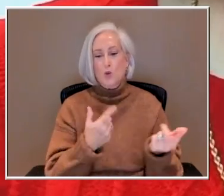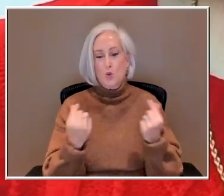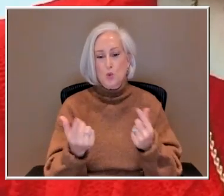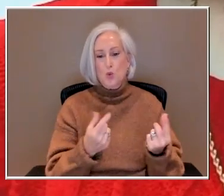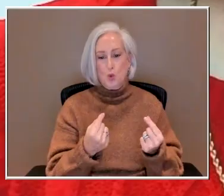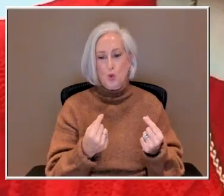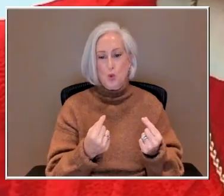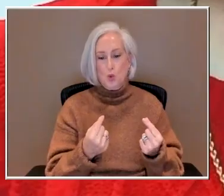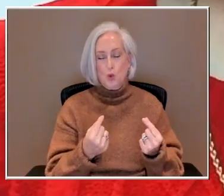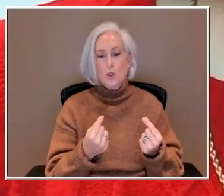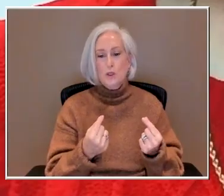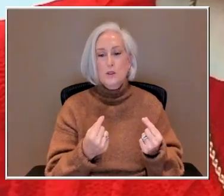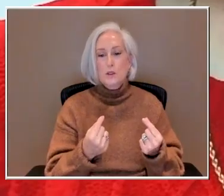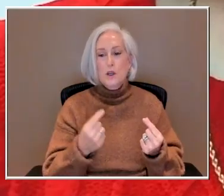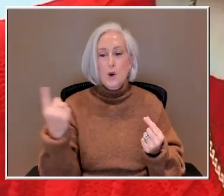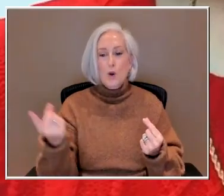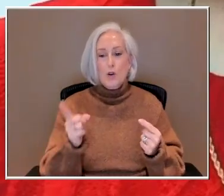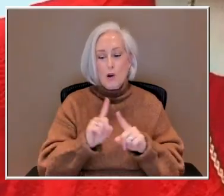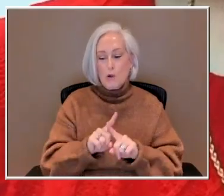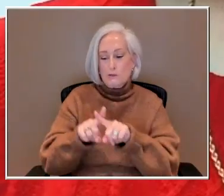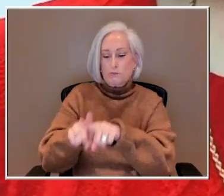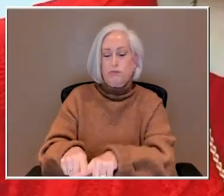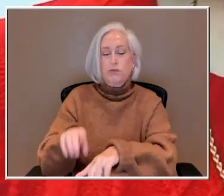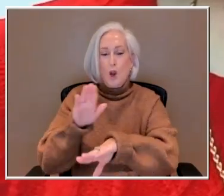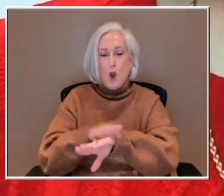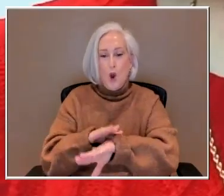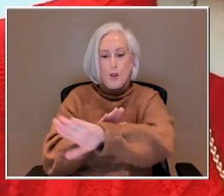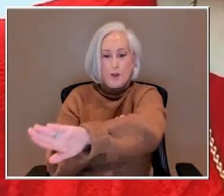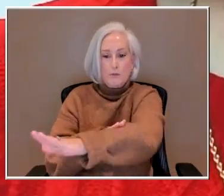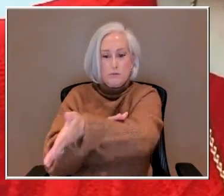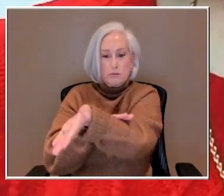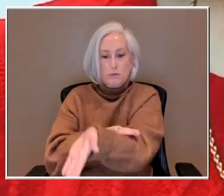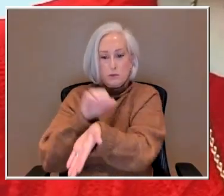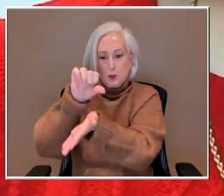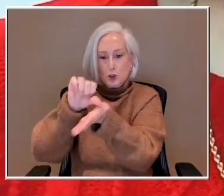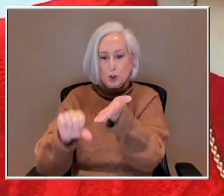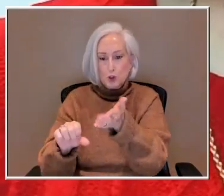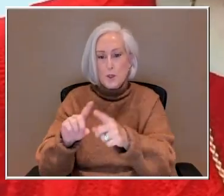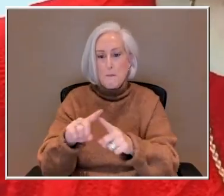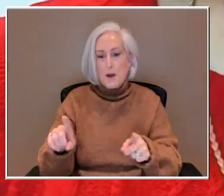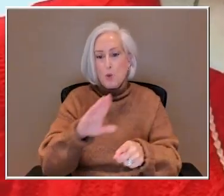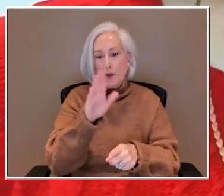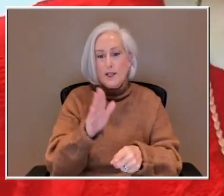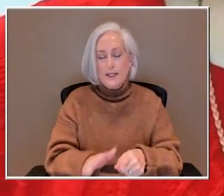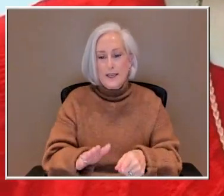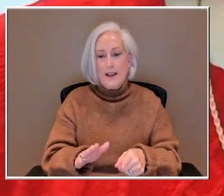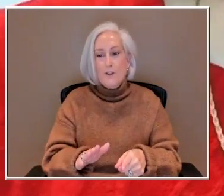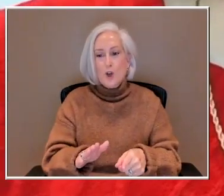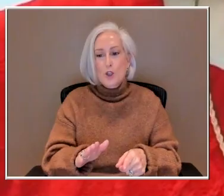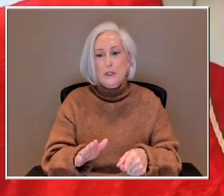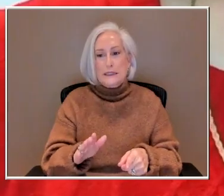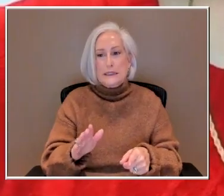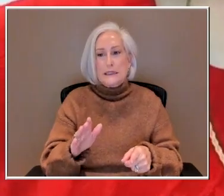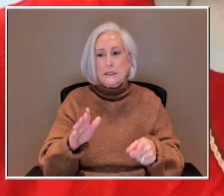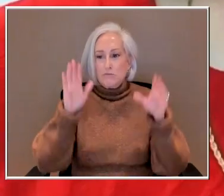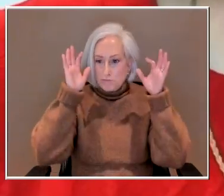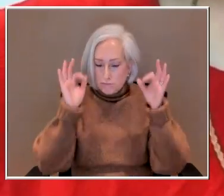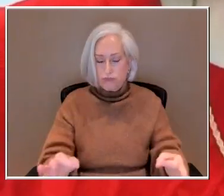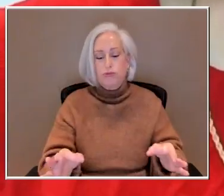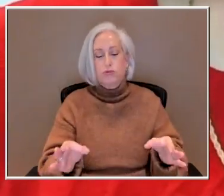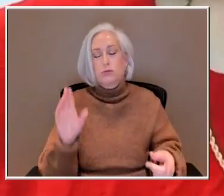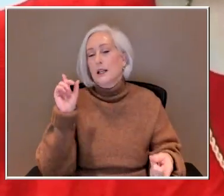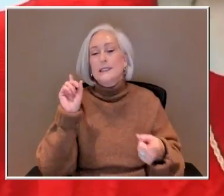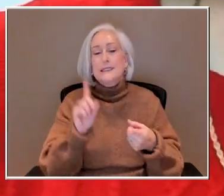were always kind of leaning rotationplasty, but it was kind of, I don't think we ever fully solidified a decision until